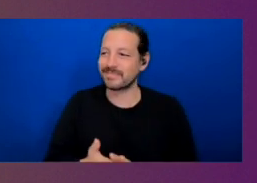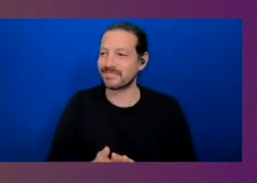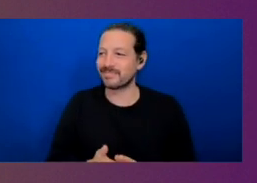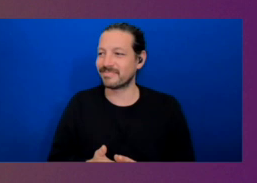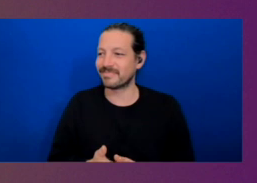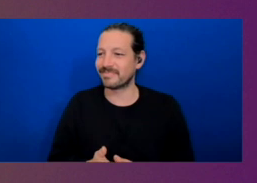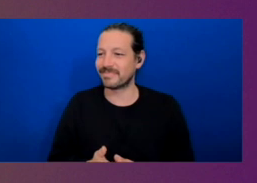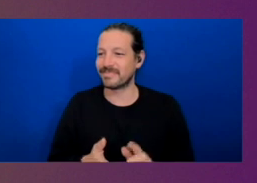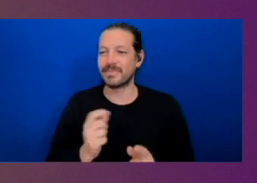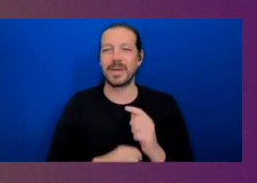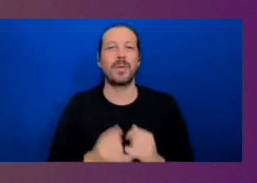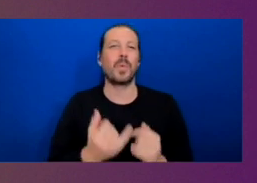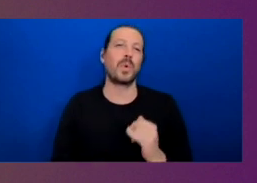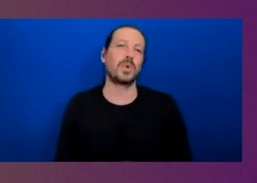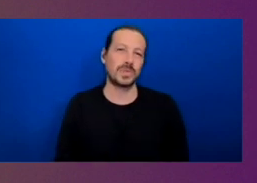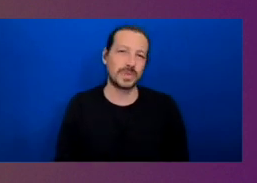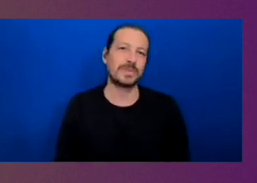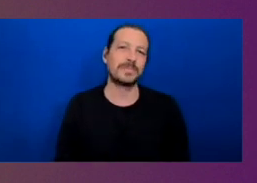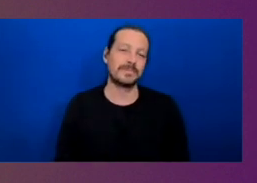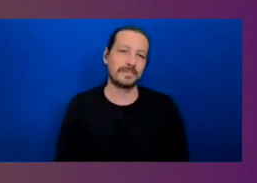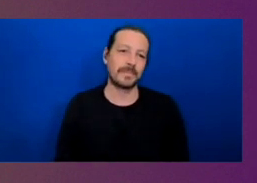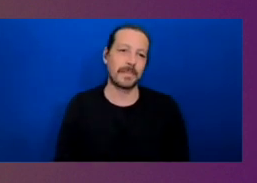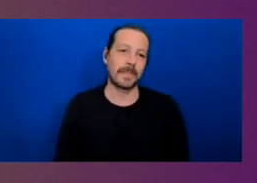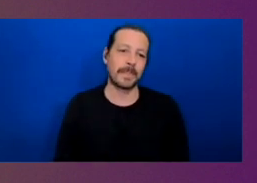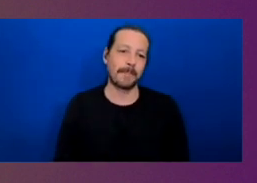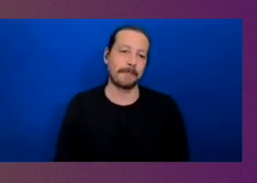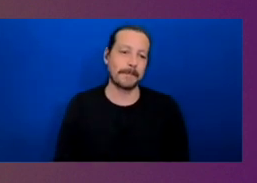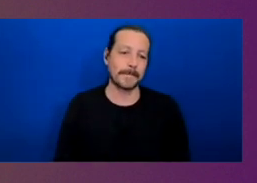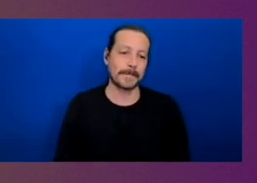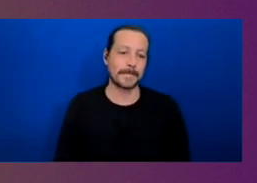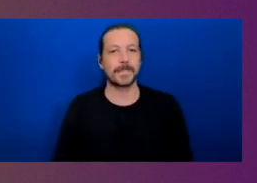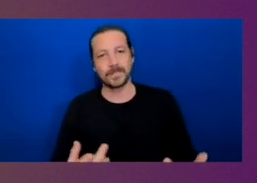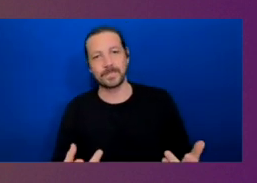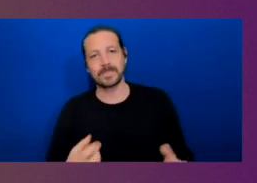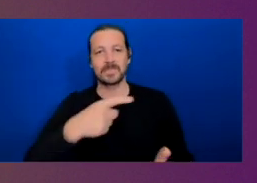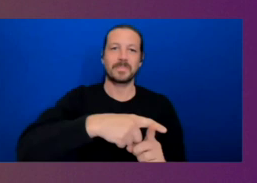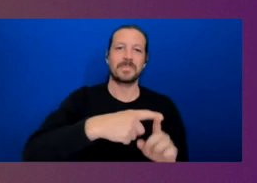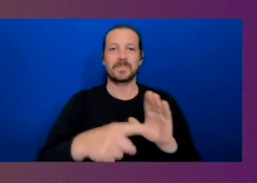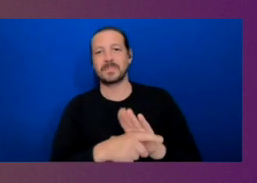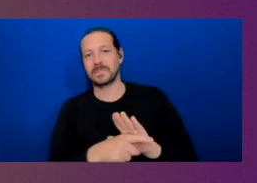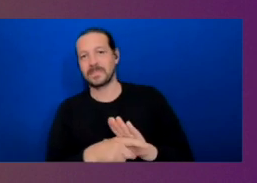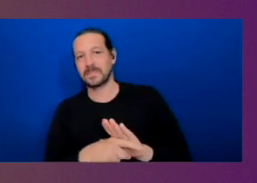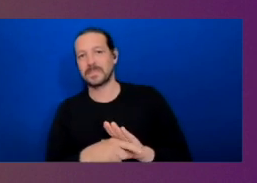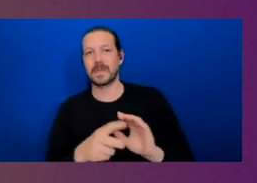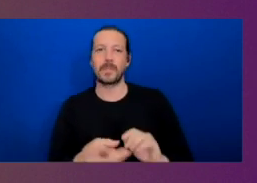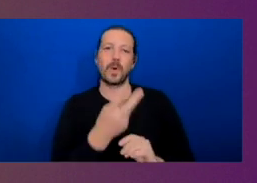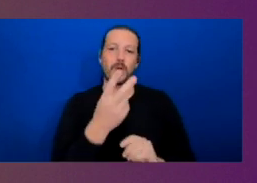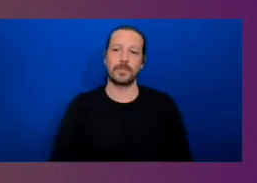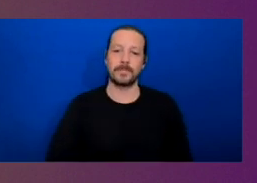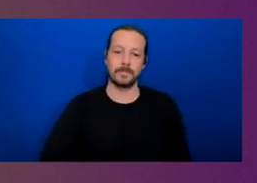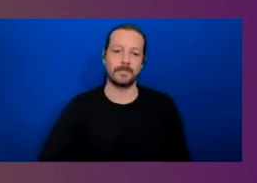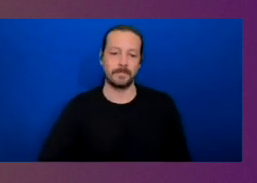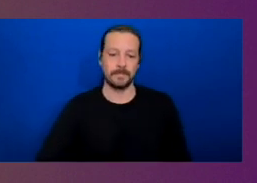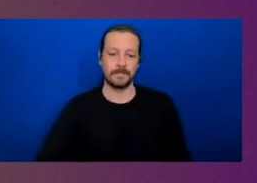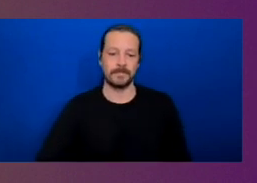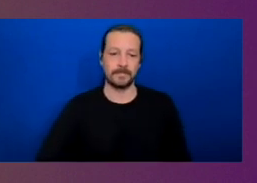off as a result of that. So it holds both promise and kind of potential pitfalls as well.